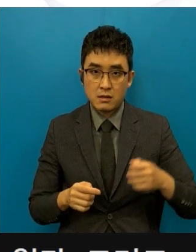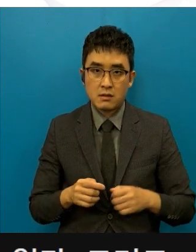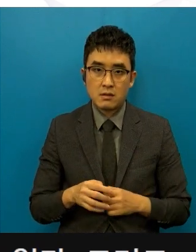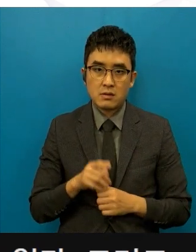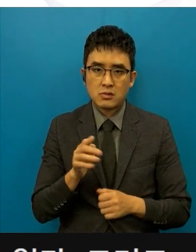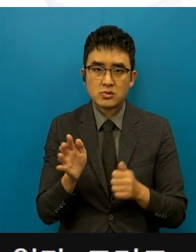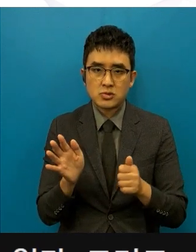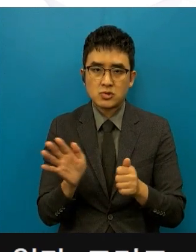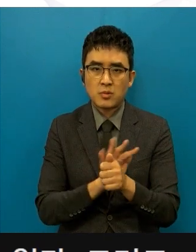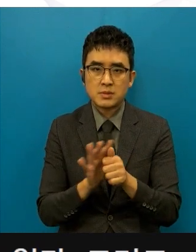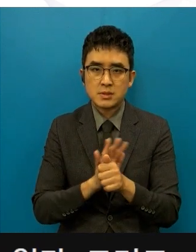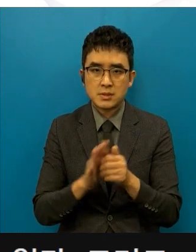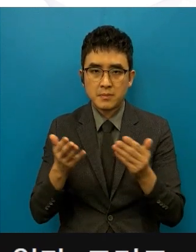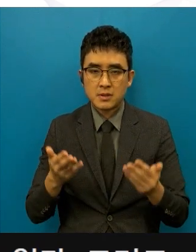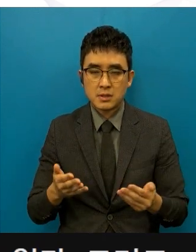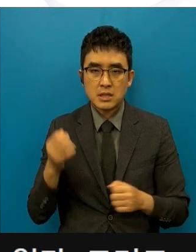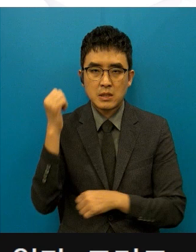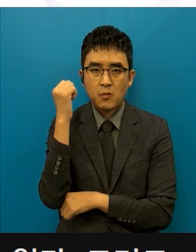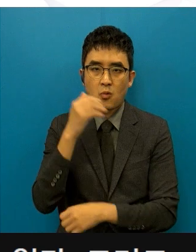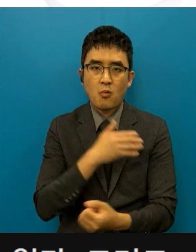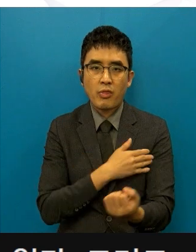of the Charter, the right to privacy.